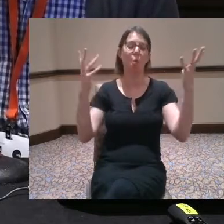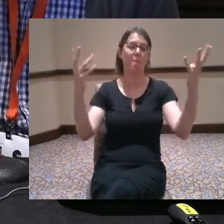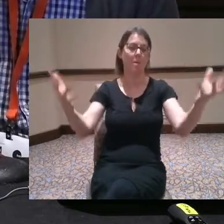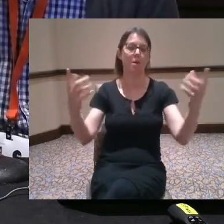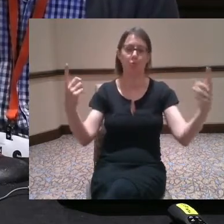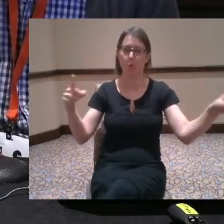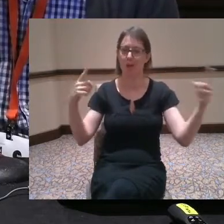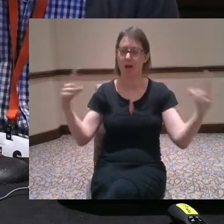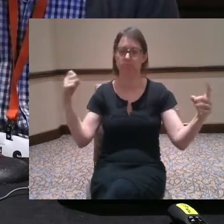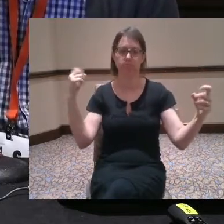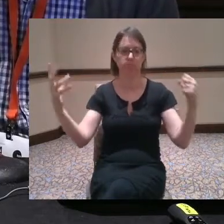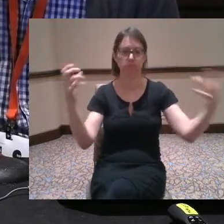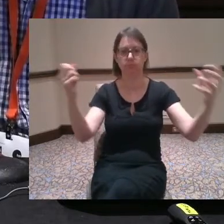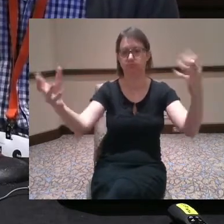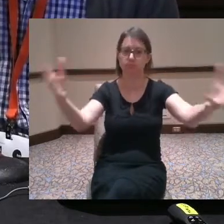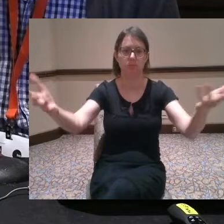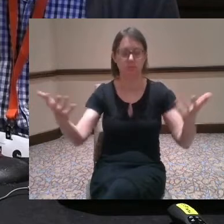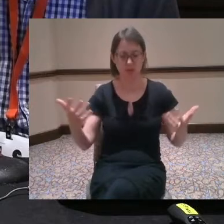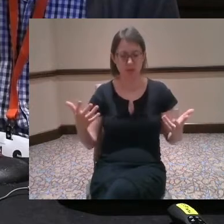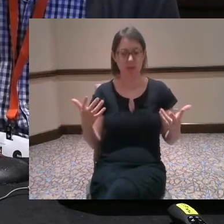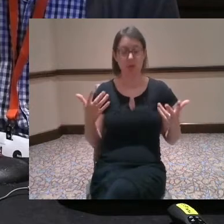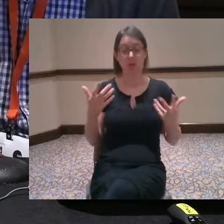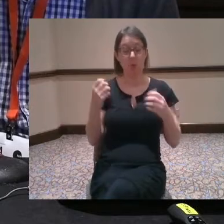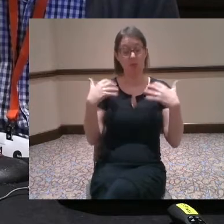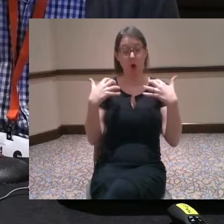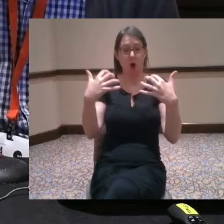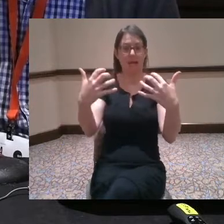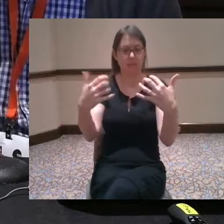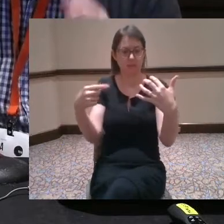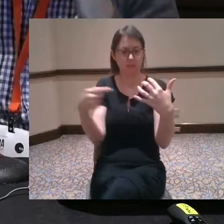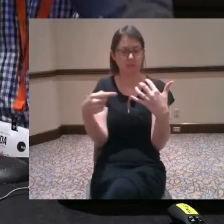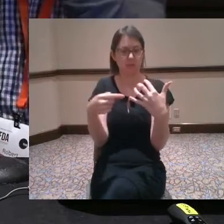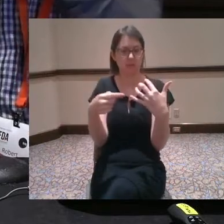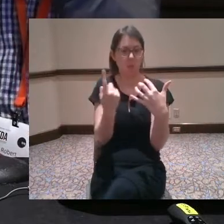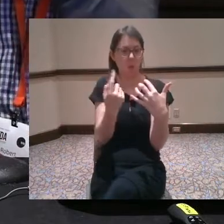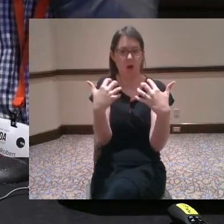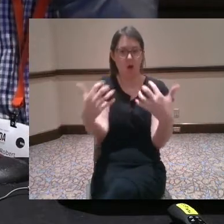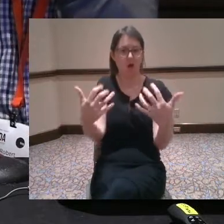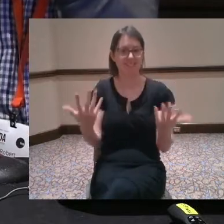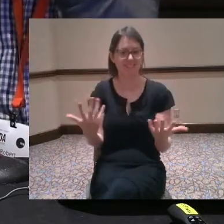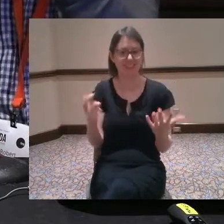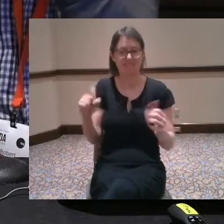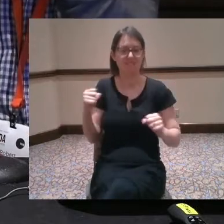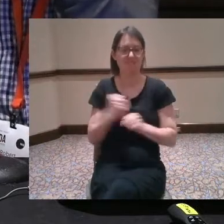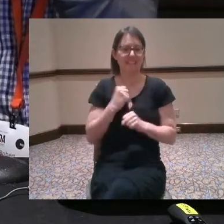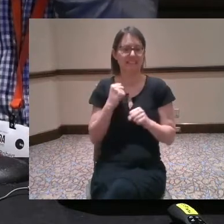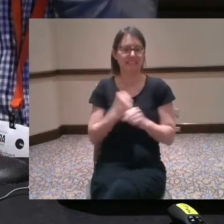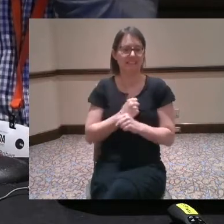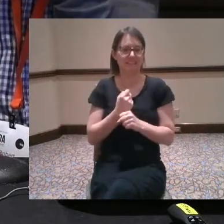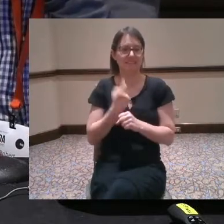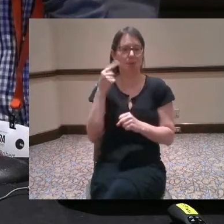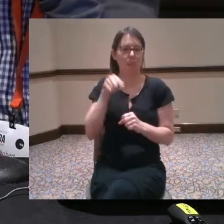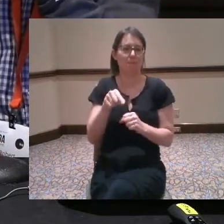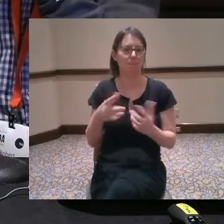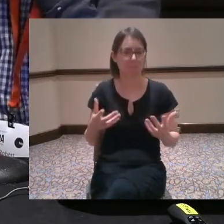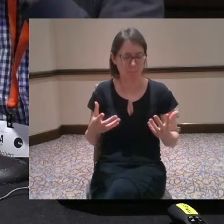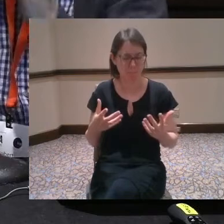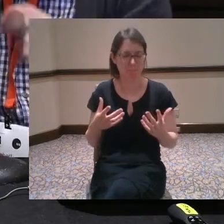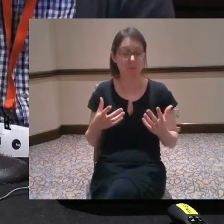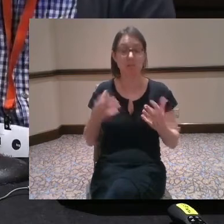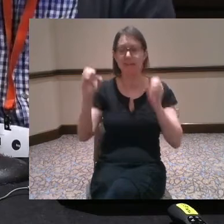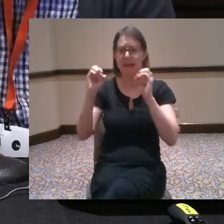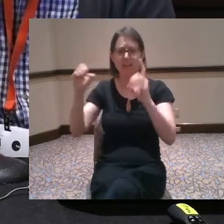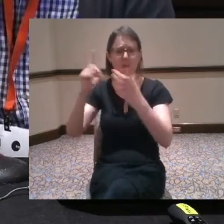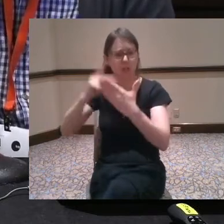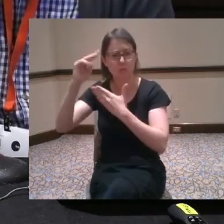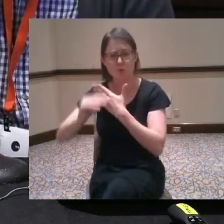spirit of collaboration, the fight for audience. There's that. There's and despite all of the education